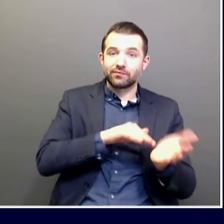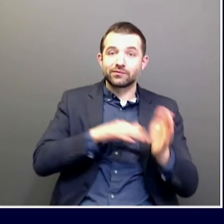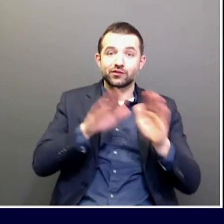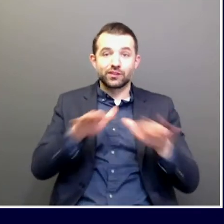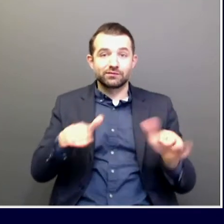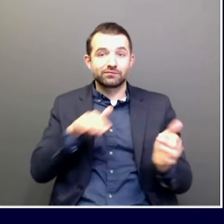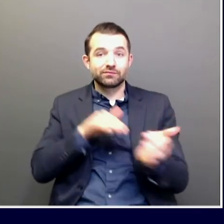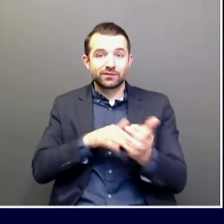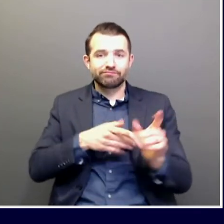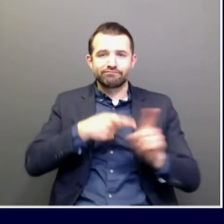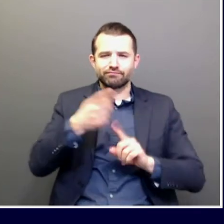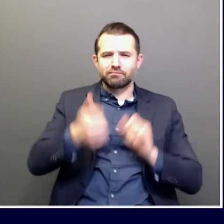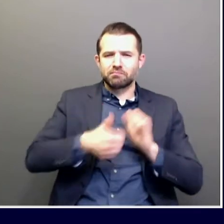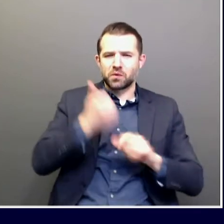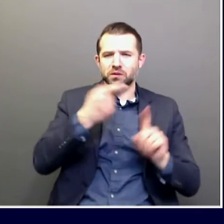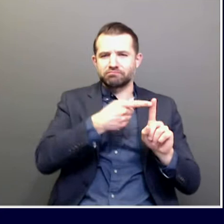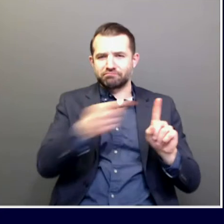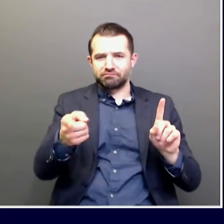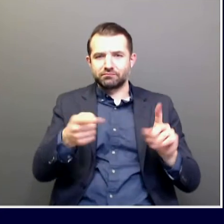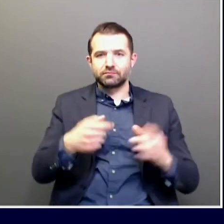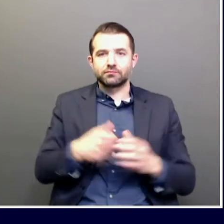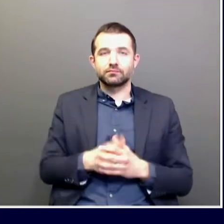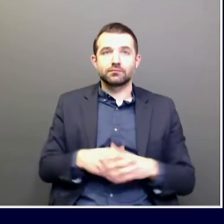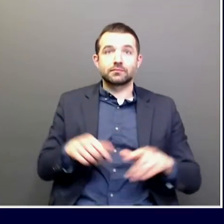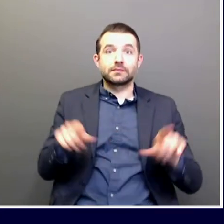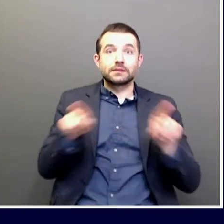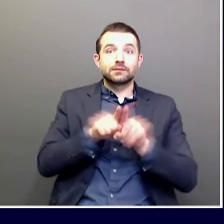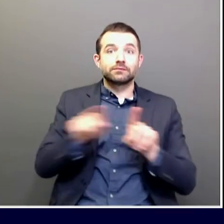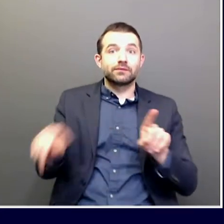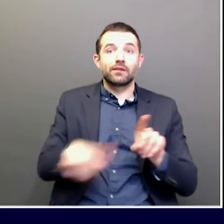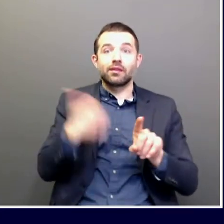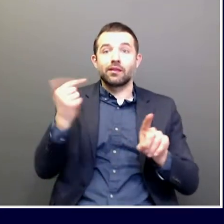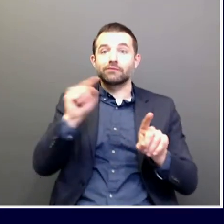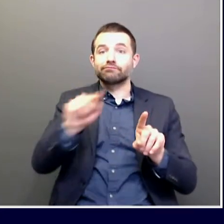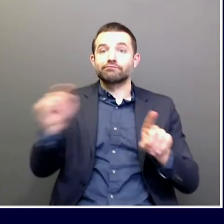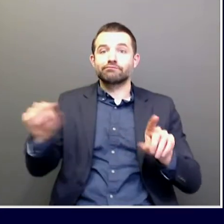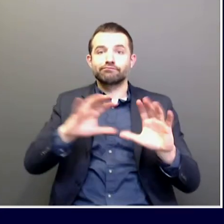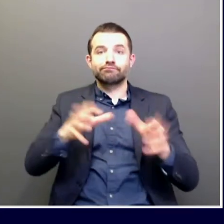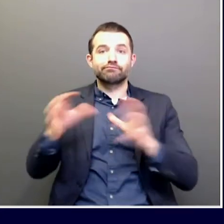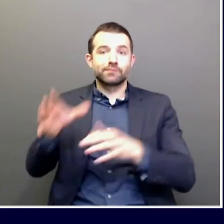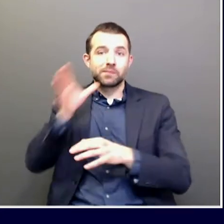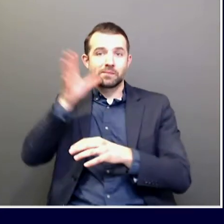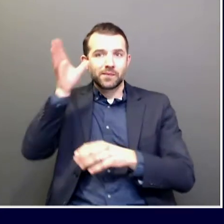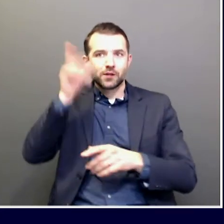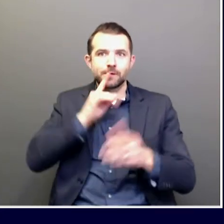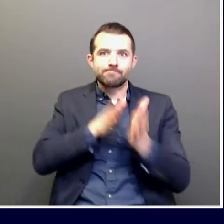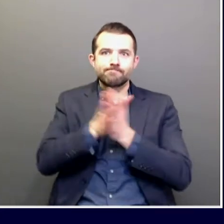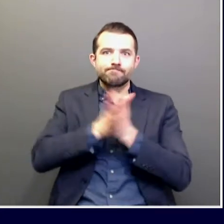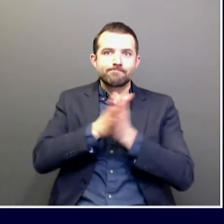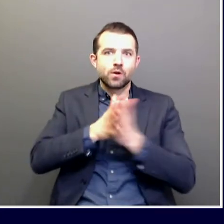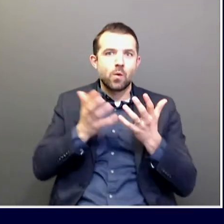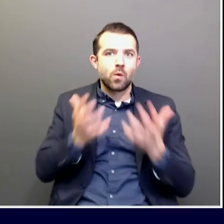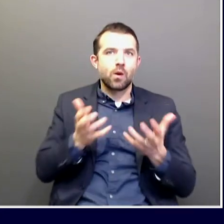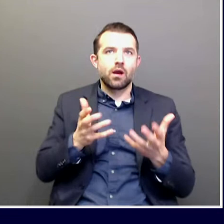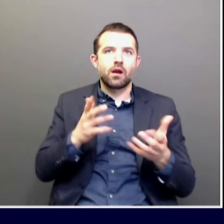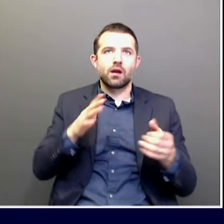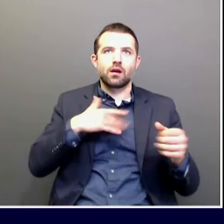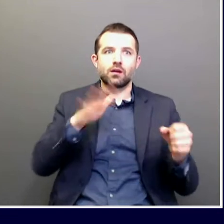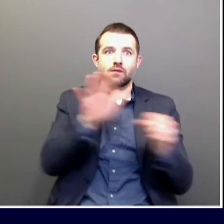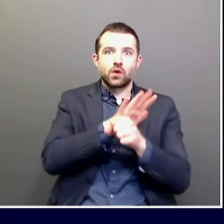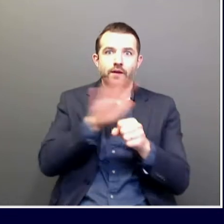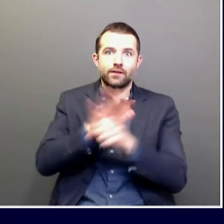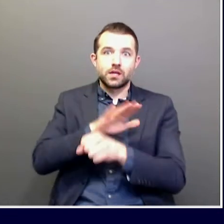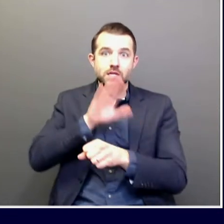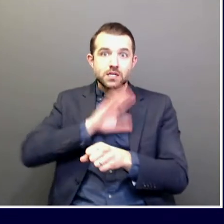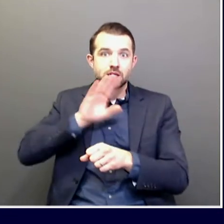York County, operated by York County EMA, Central Maine Medical Center's site at the Auburn Mall, so on and so forth. We're working